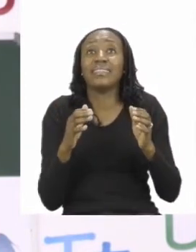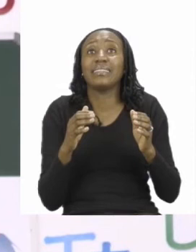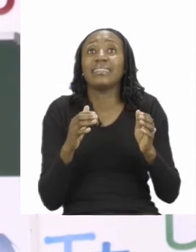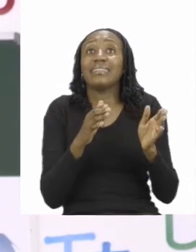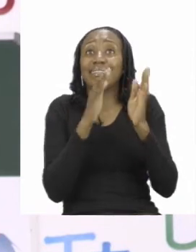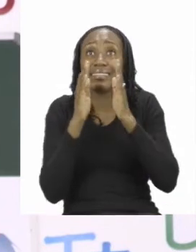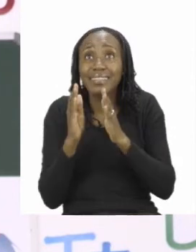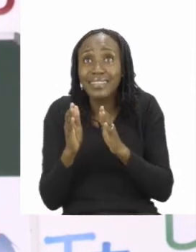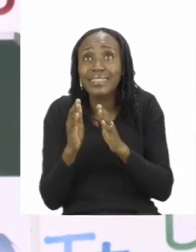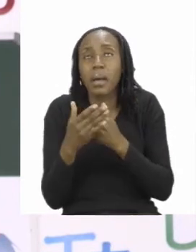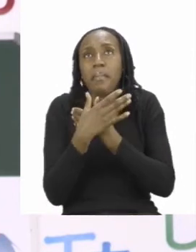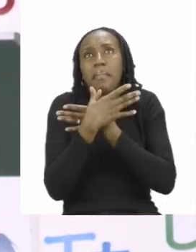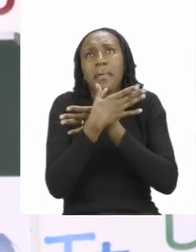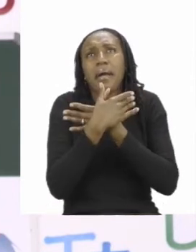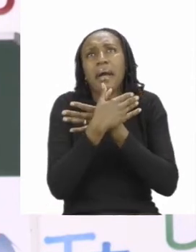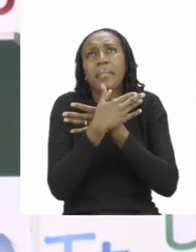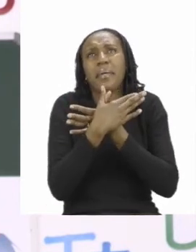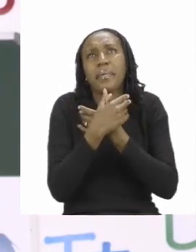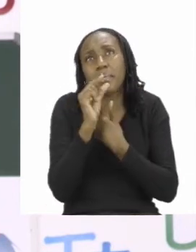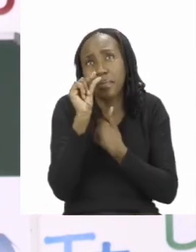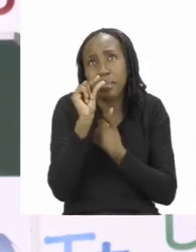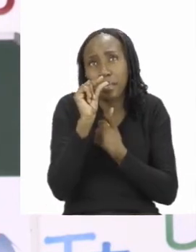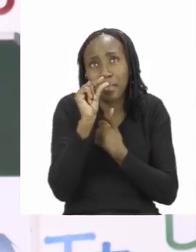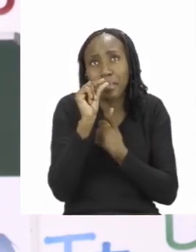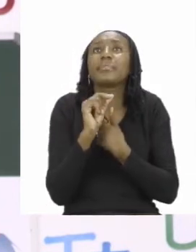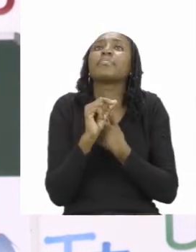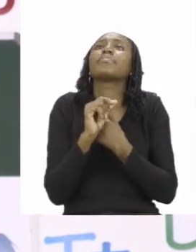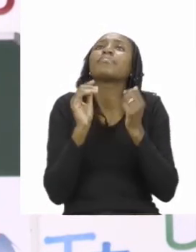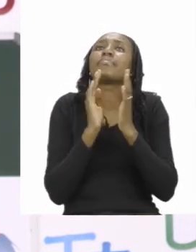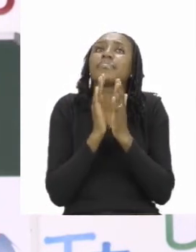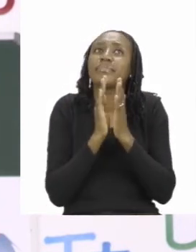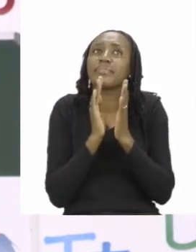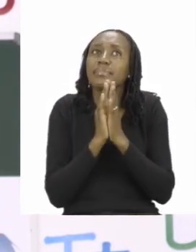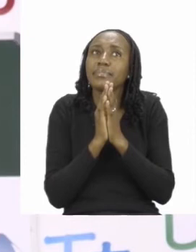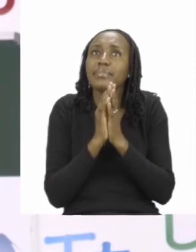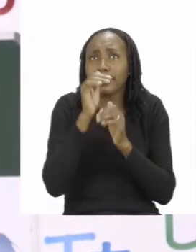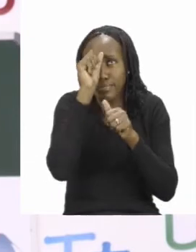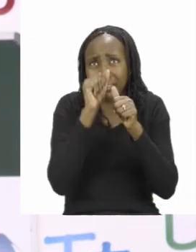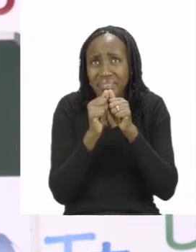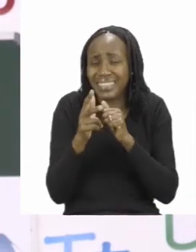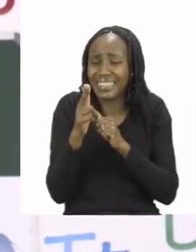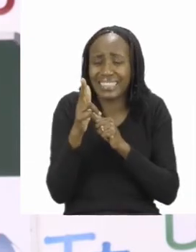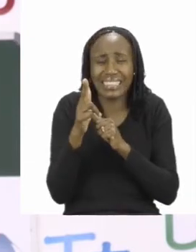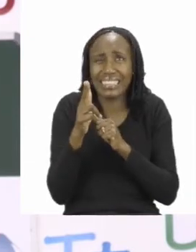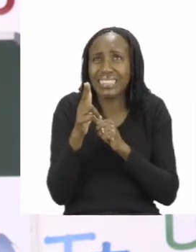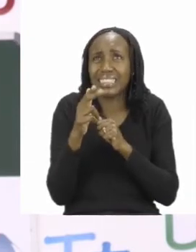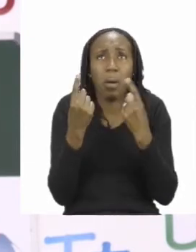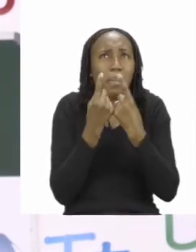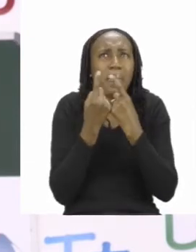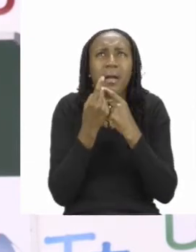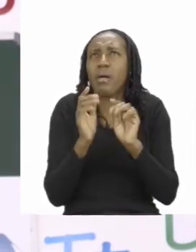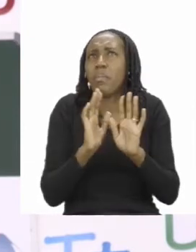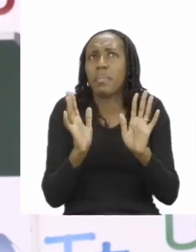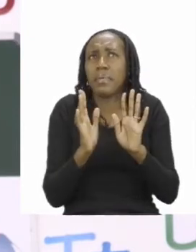one here is the butterfly. So take your time. Remember, a pair of scissors is not a toy. Hold